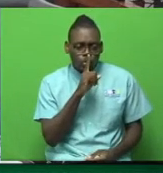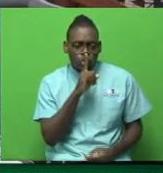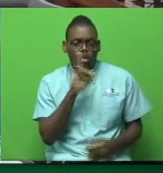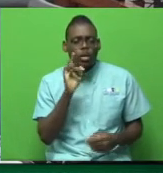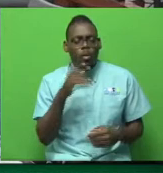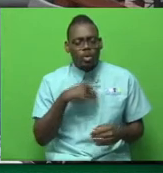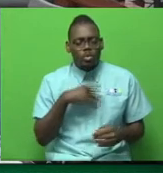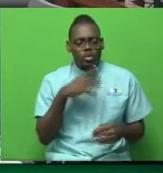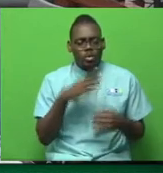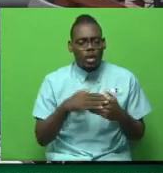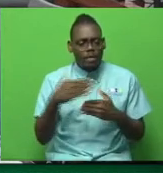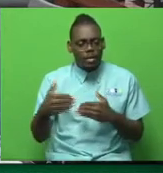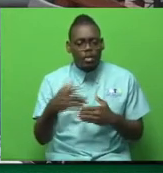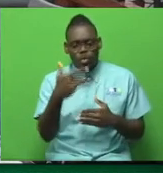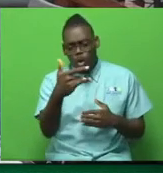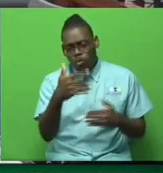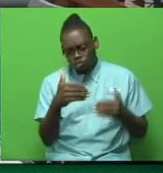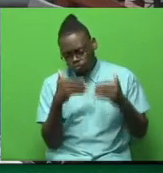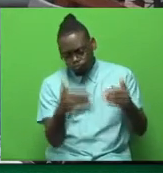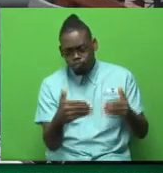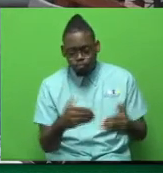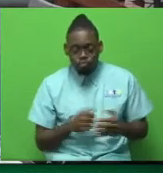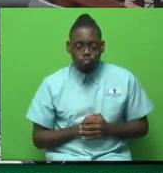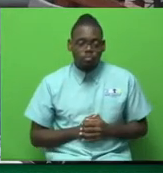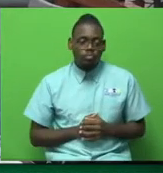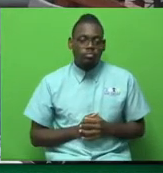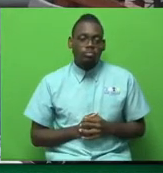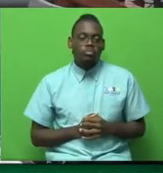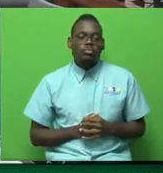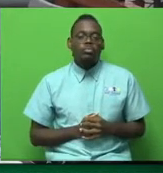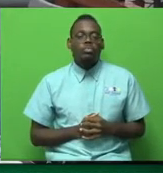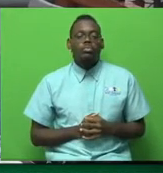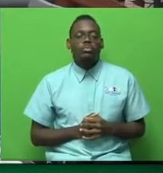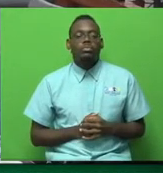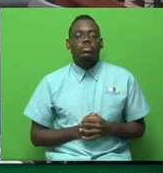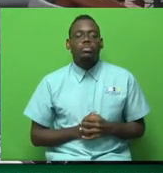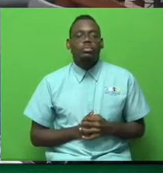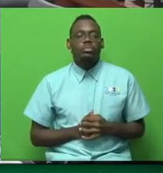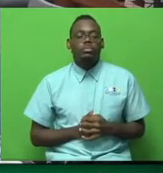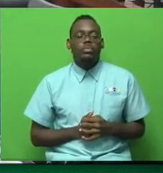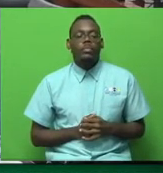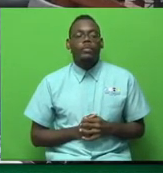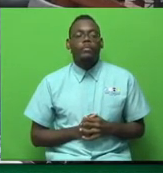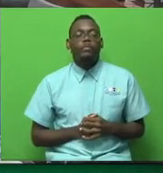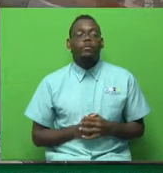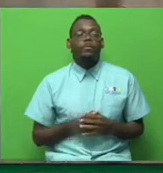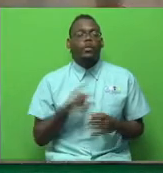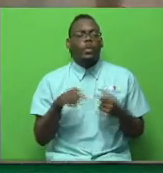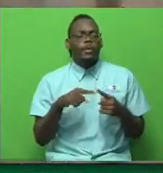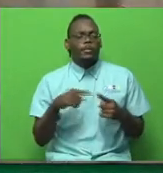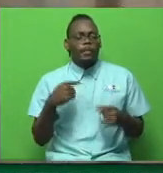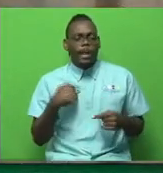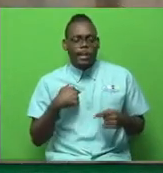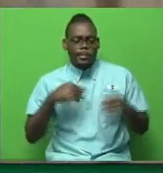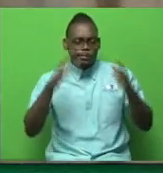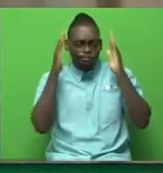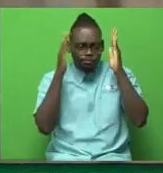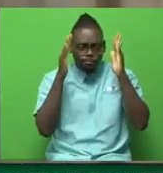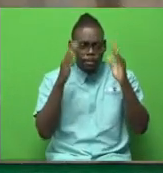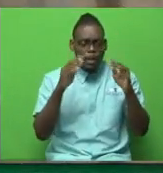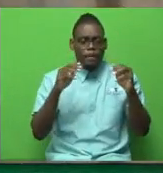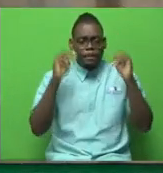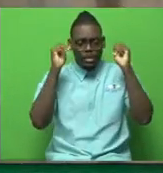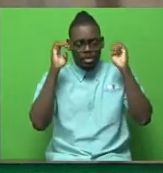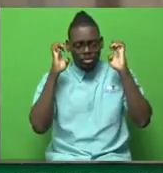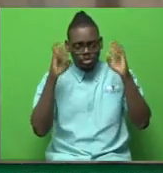proceed so as I was listening to the minister of Education today I had to